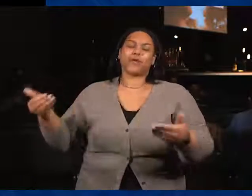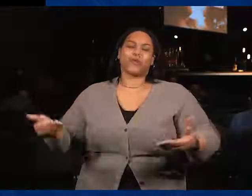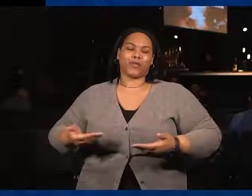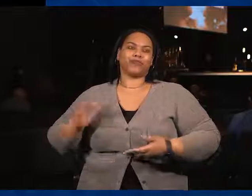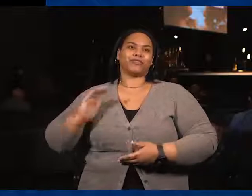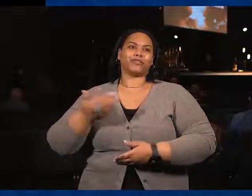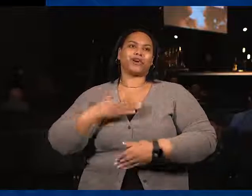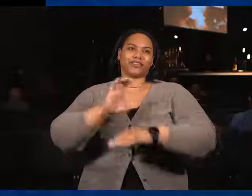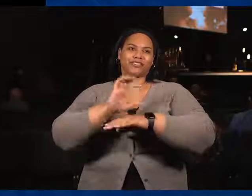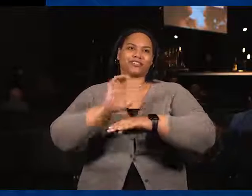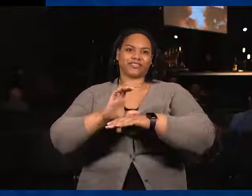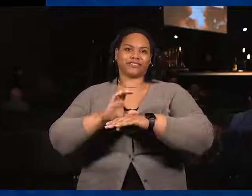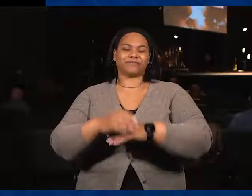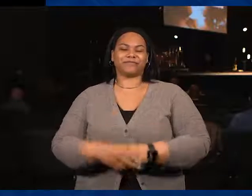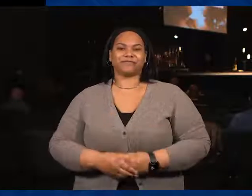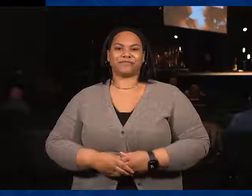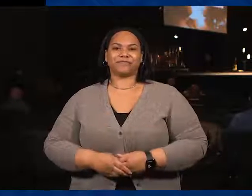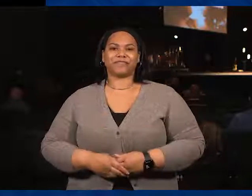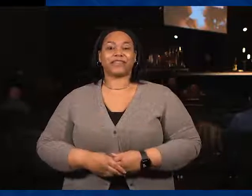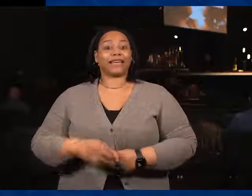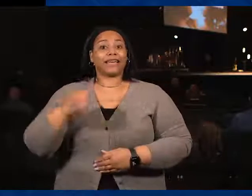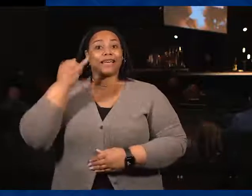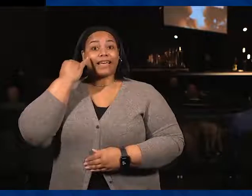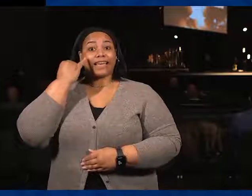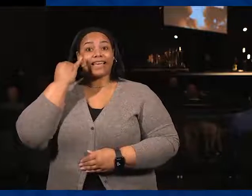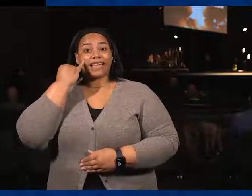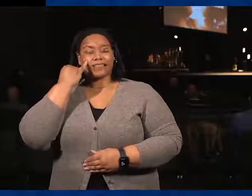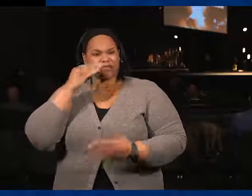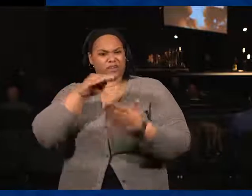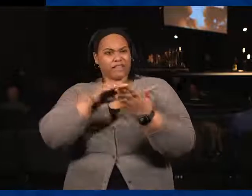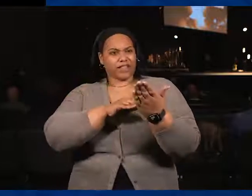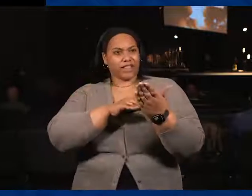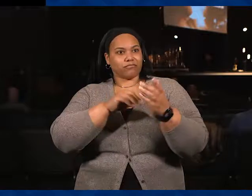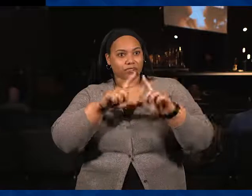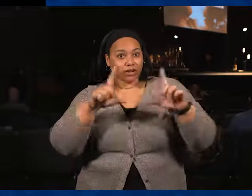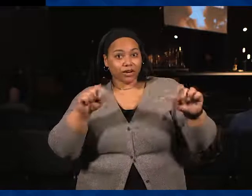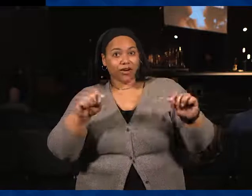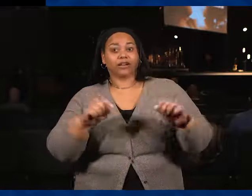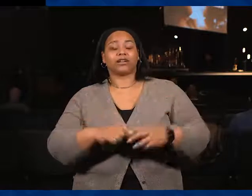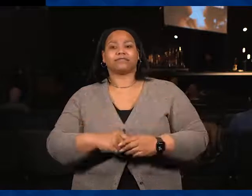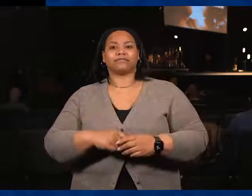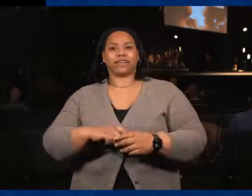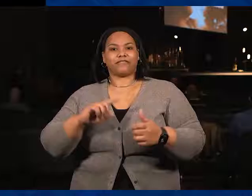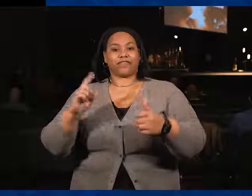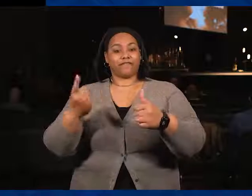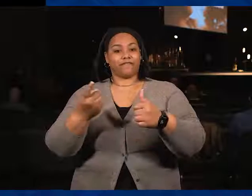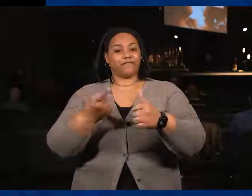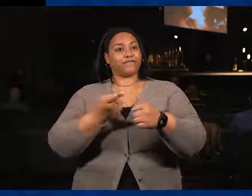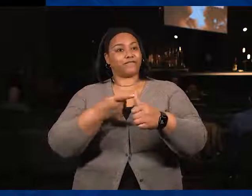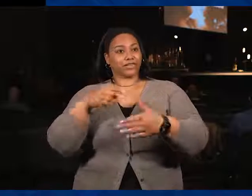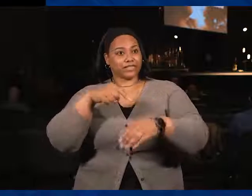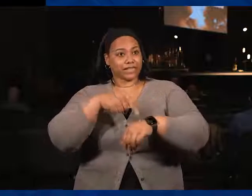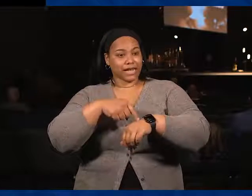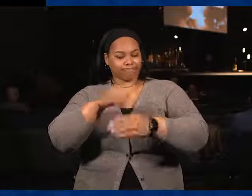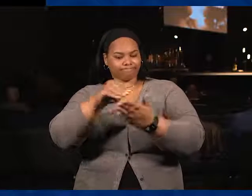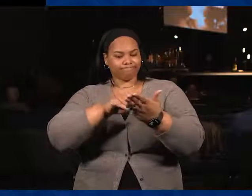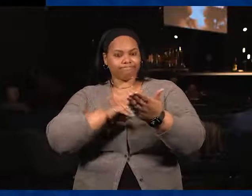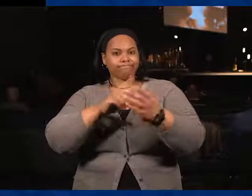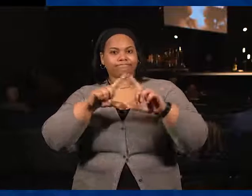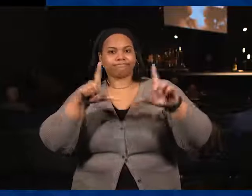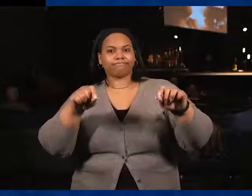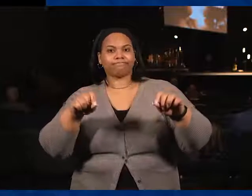church in person. And if you're going to fill out that card, if you're the first, this is your first time filling it